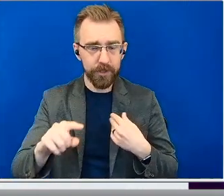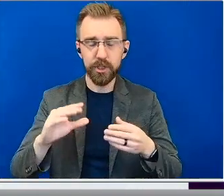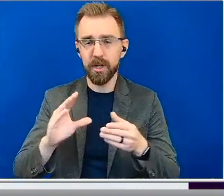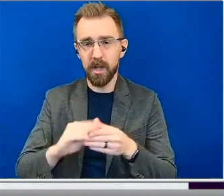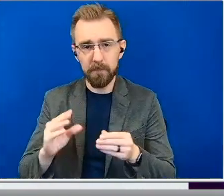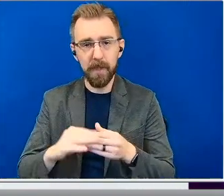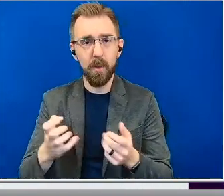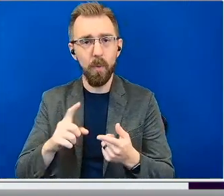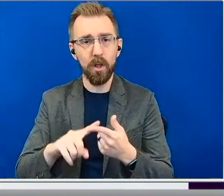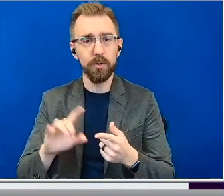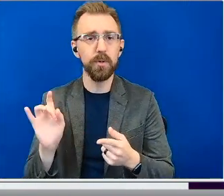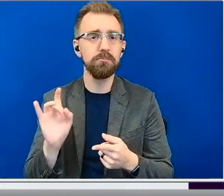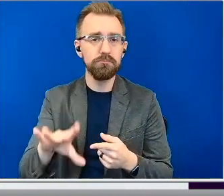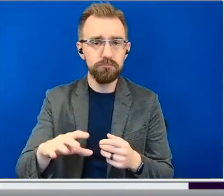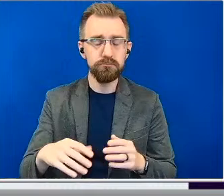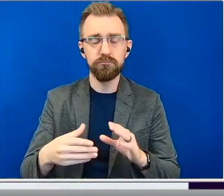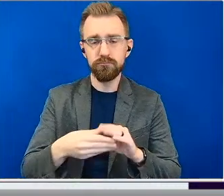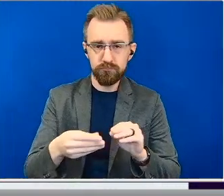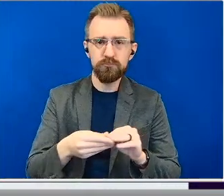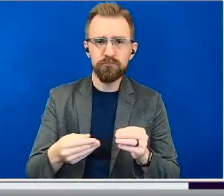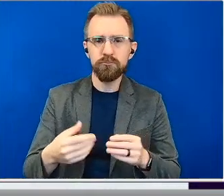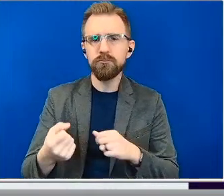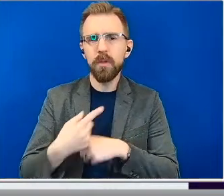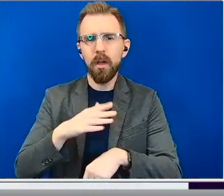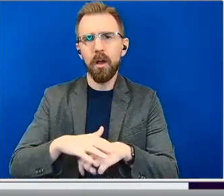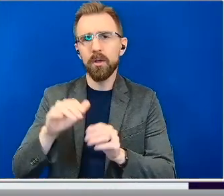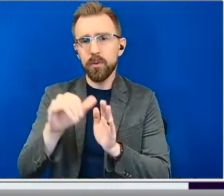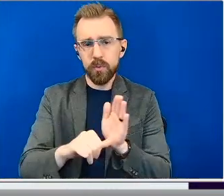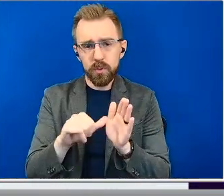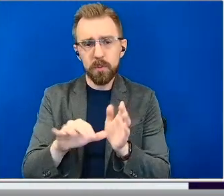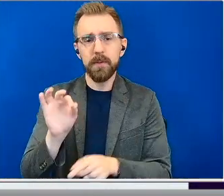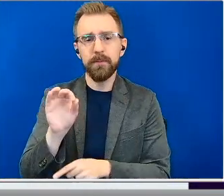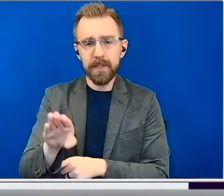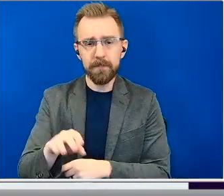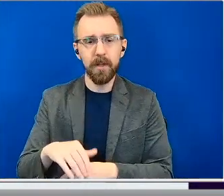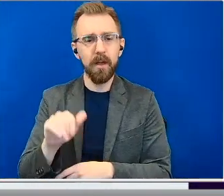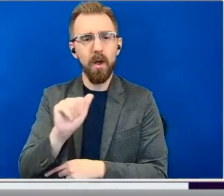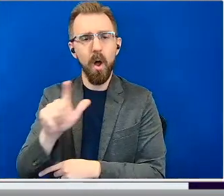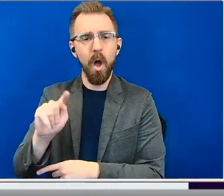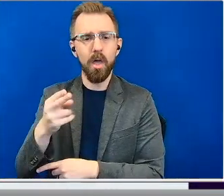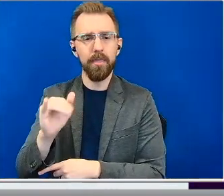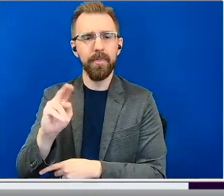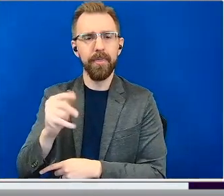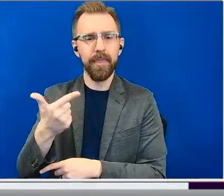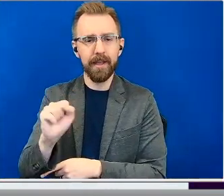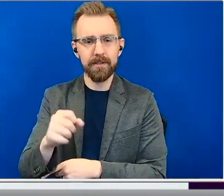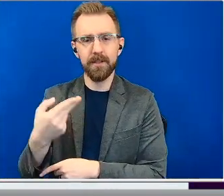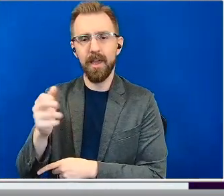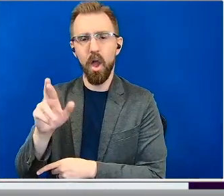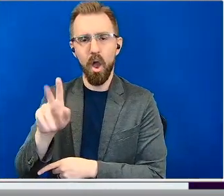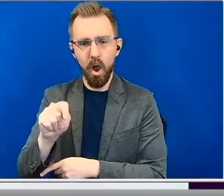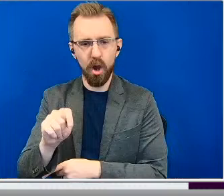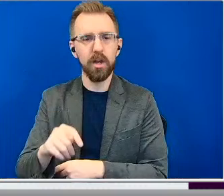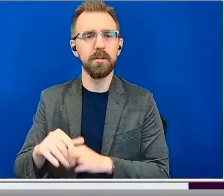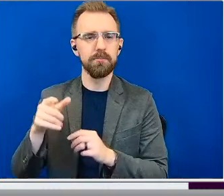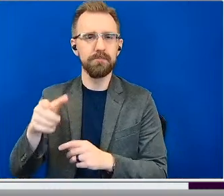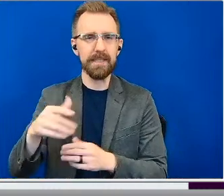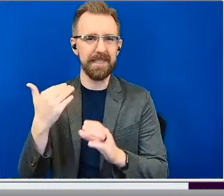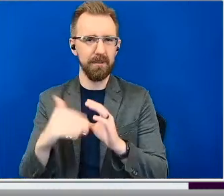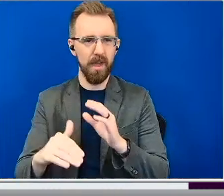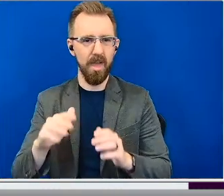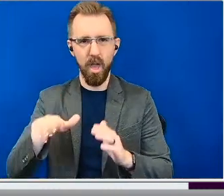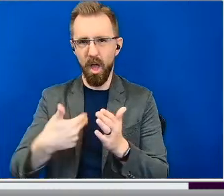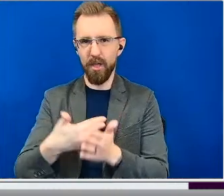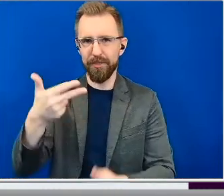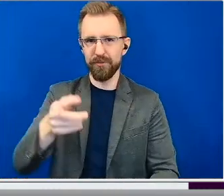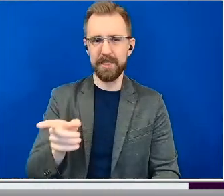read, send it to us on YouTube, Facebook, and the All Things Heart email. There is all 3 links on your screen right now on how you can